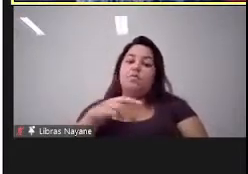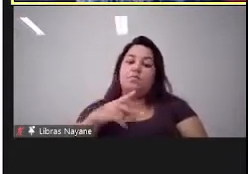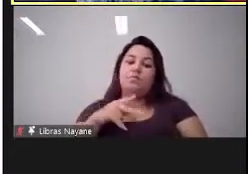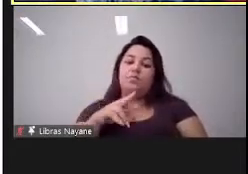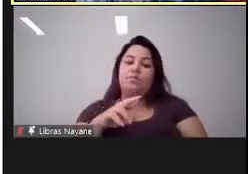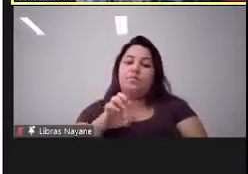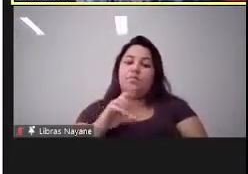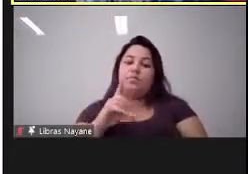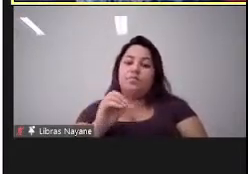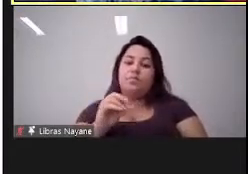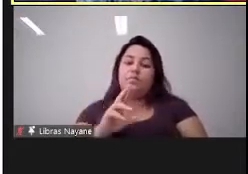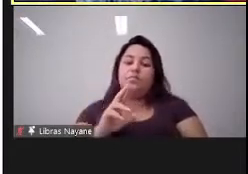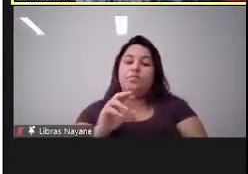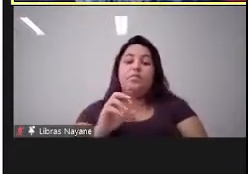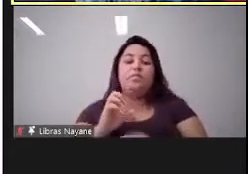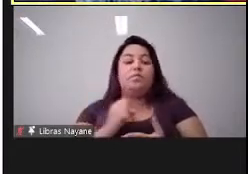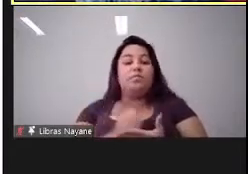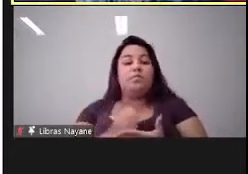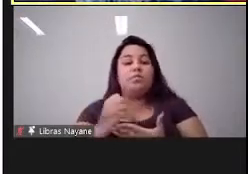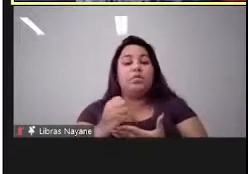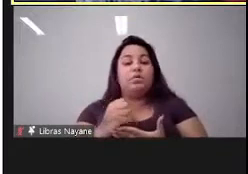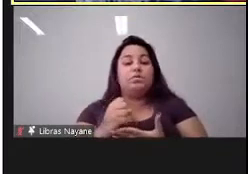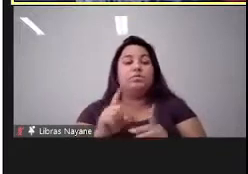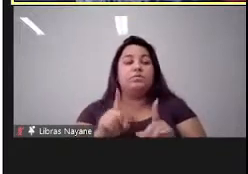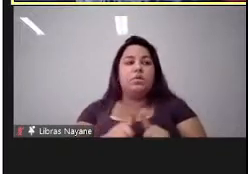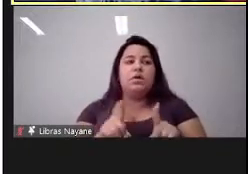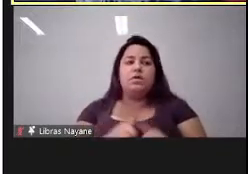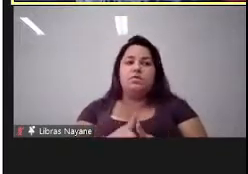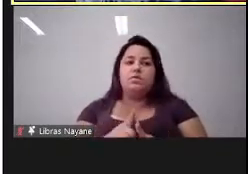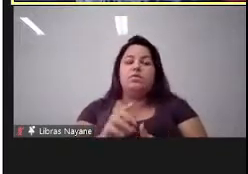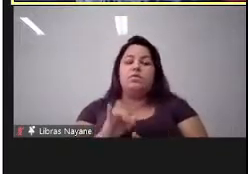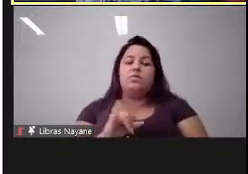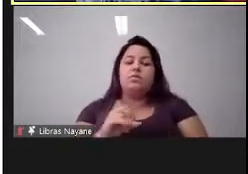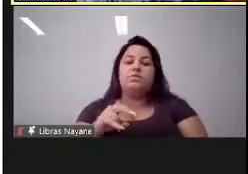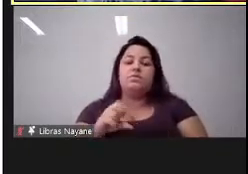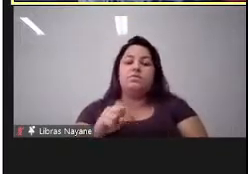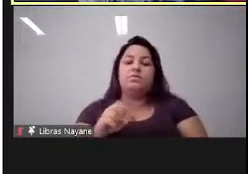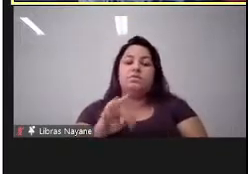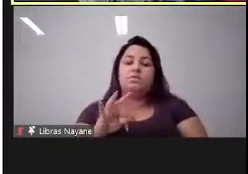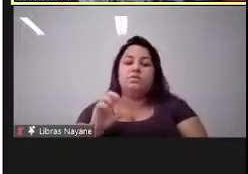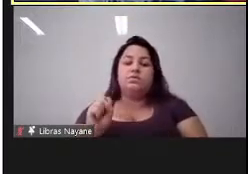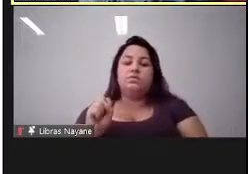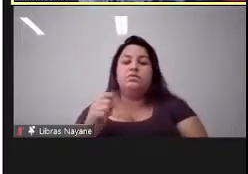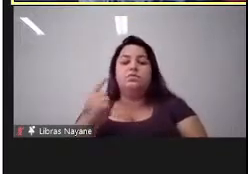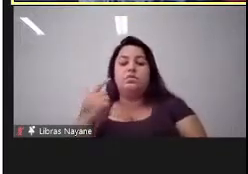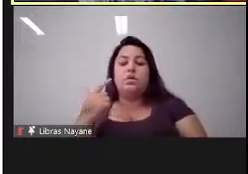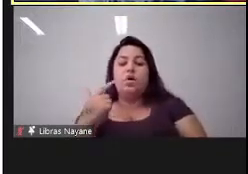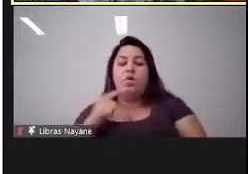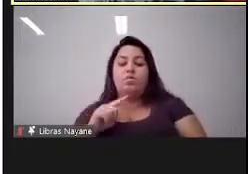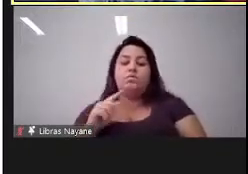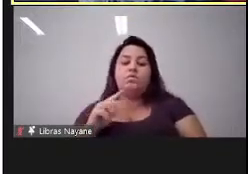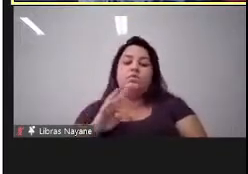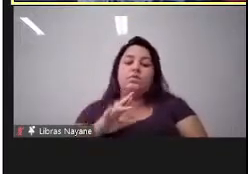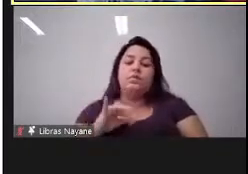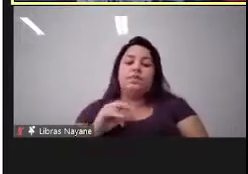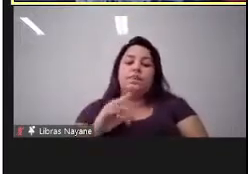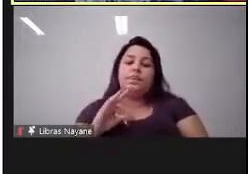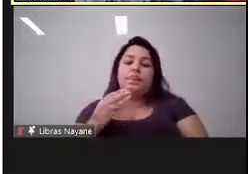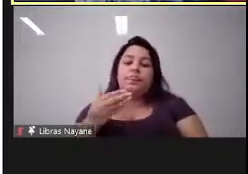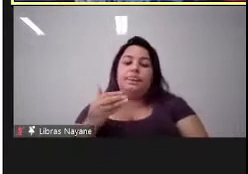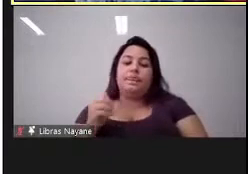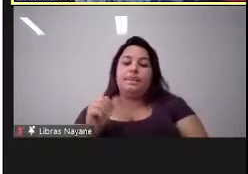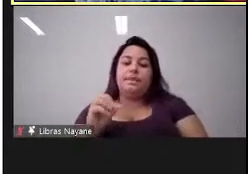from employer's national insurance and corporation tax. And so there is no tax at all on